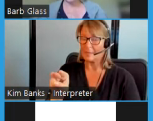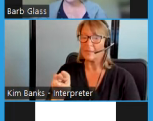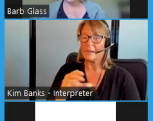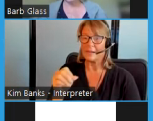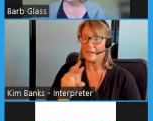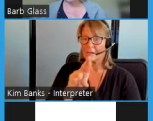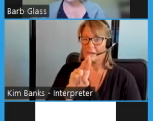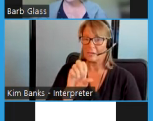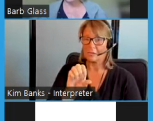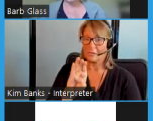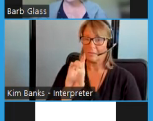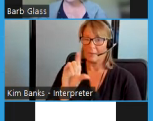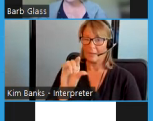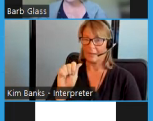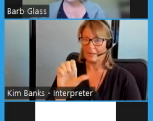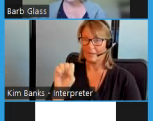Rebecca Stuckless.